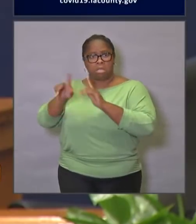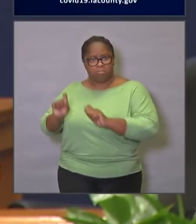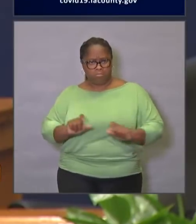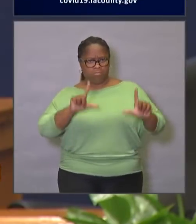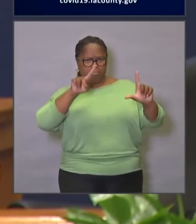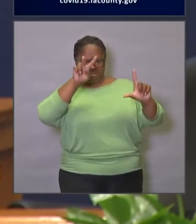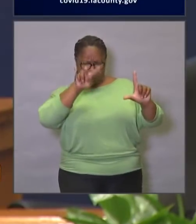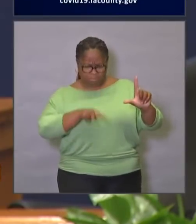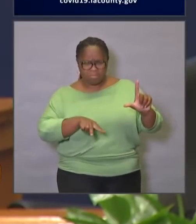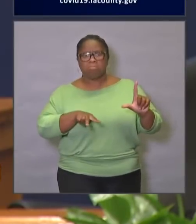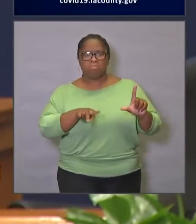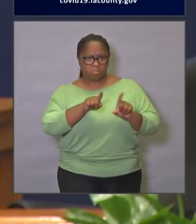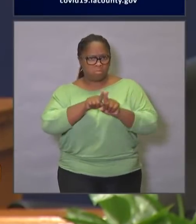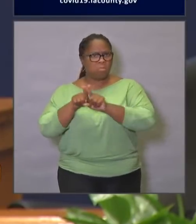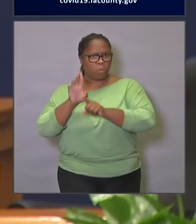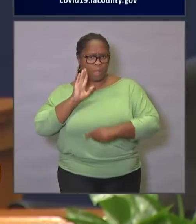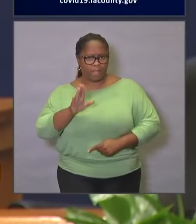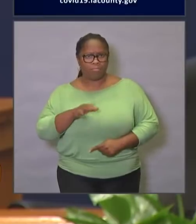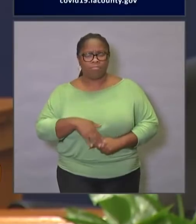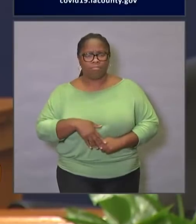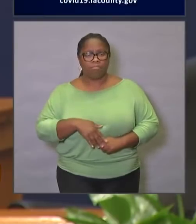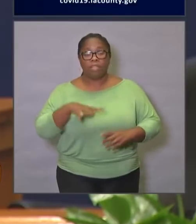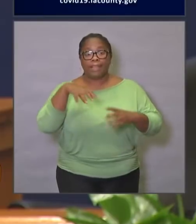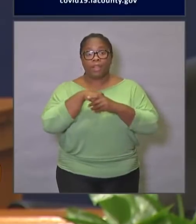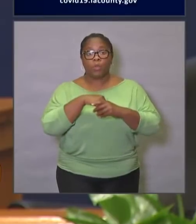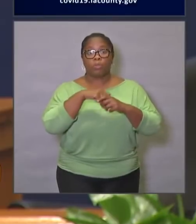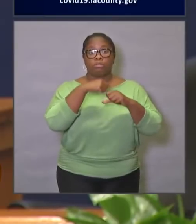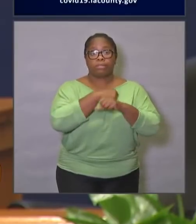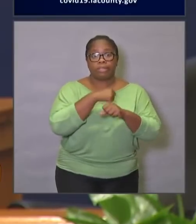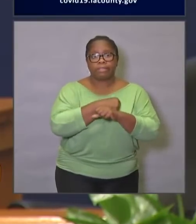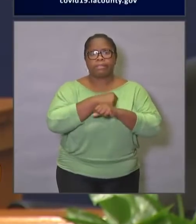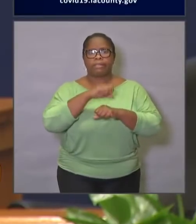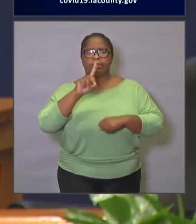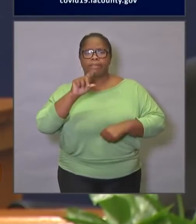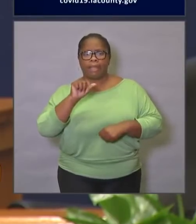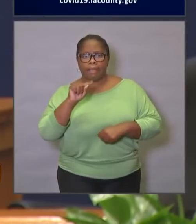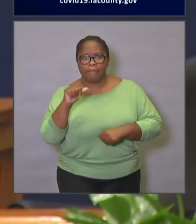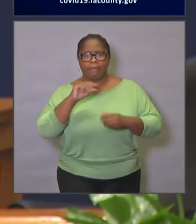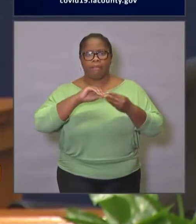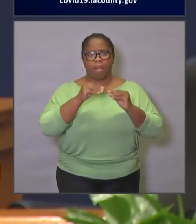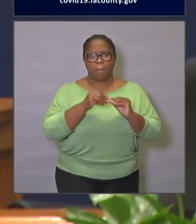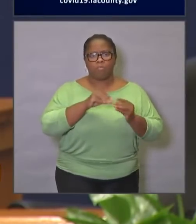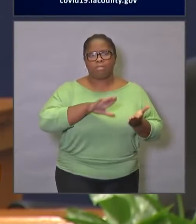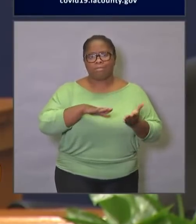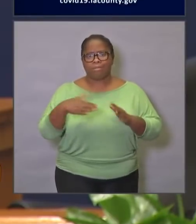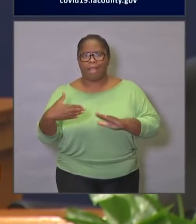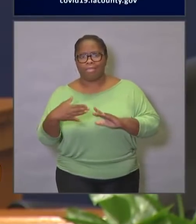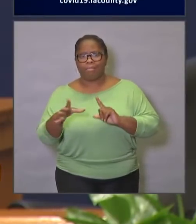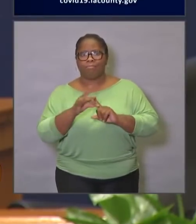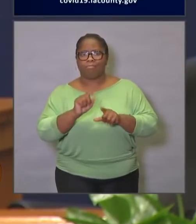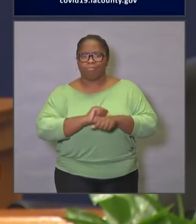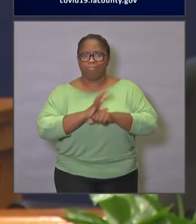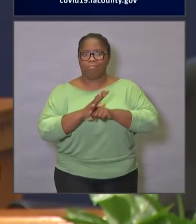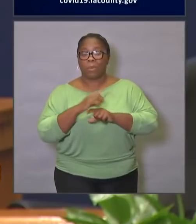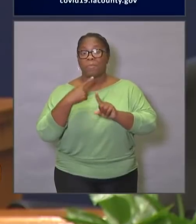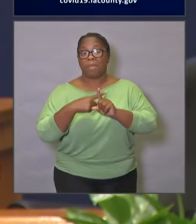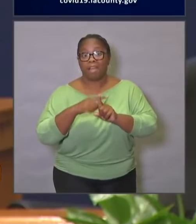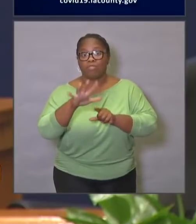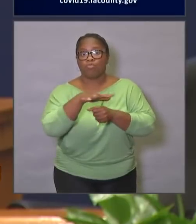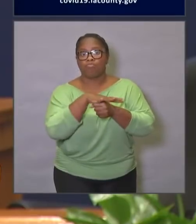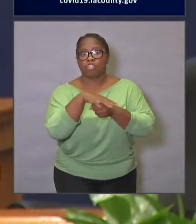will include the number and rates of cases and deaths, as well as regional hospital capacity.